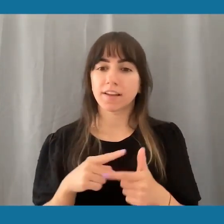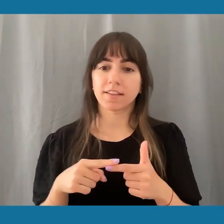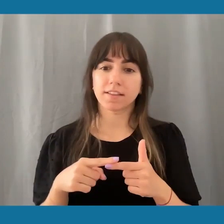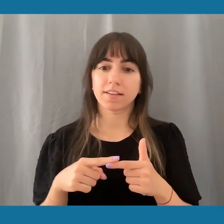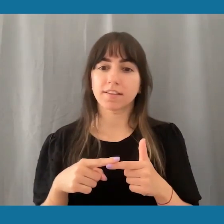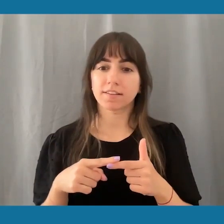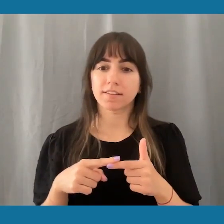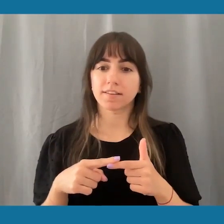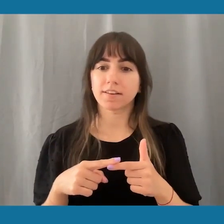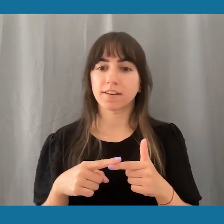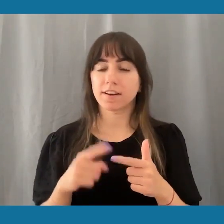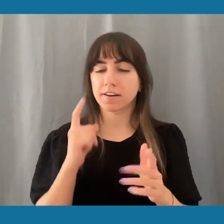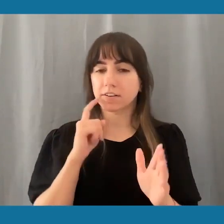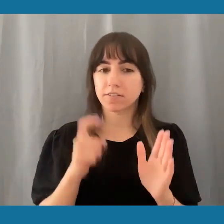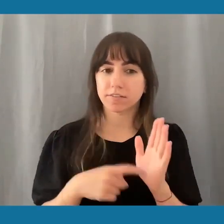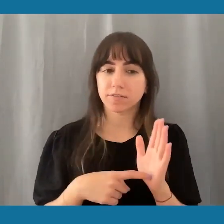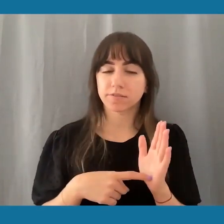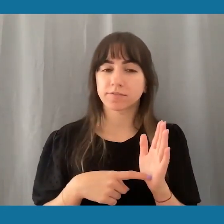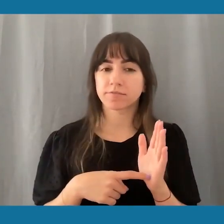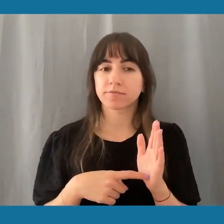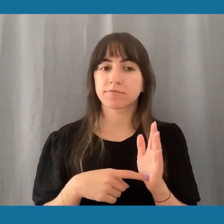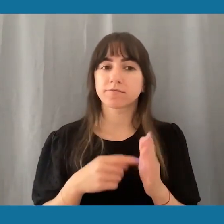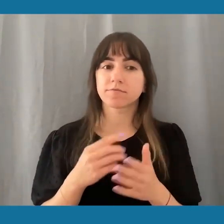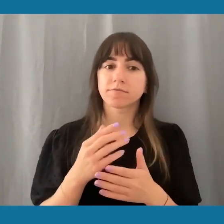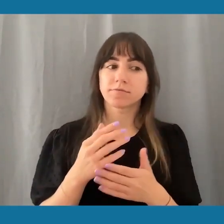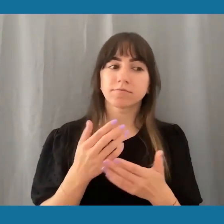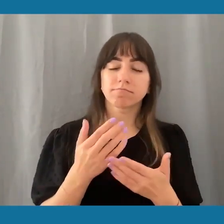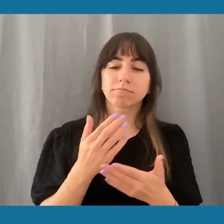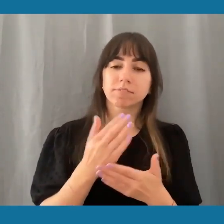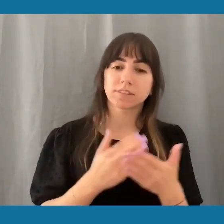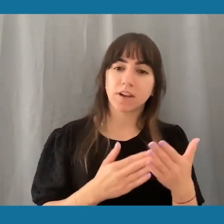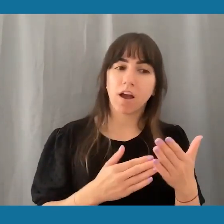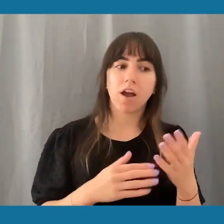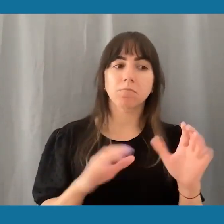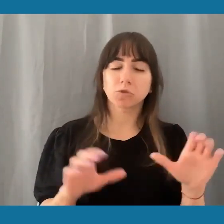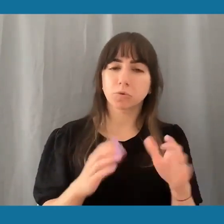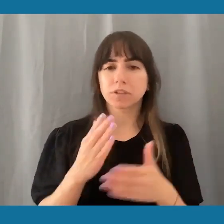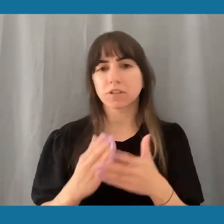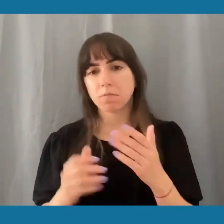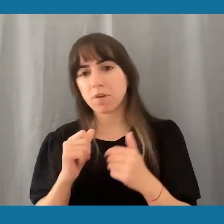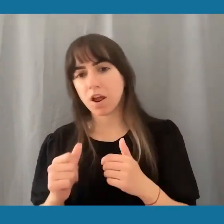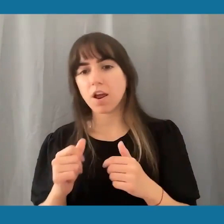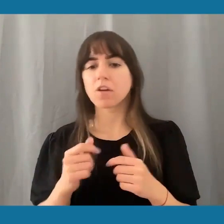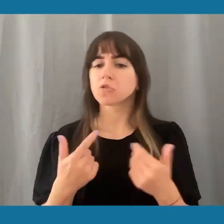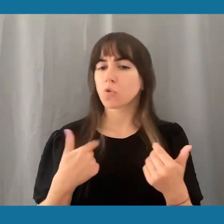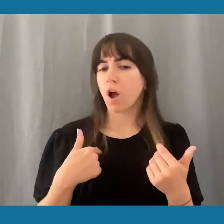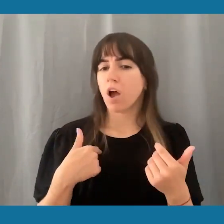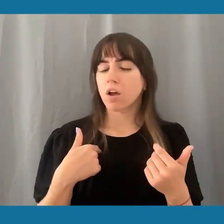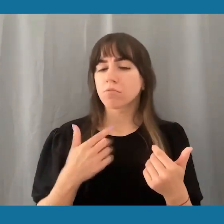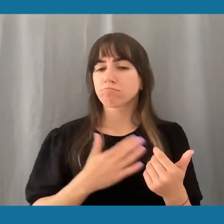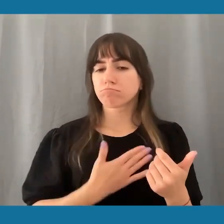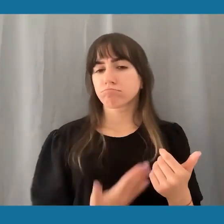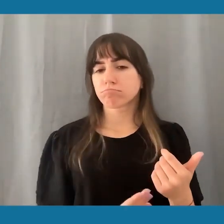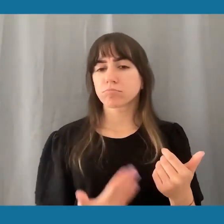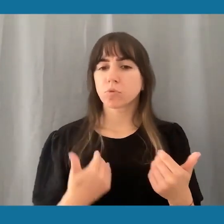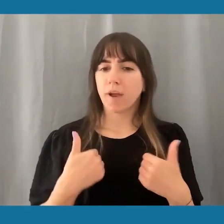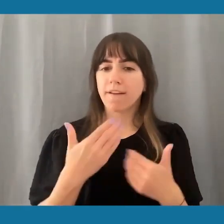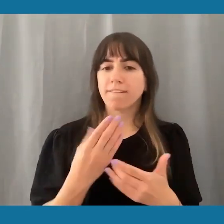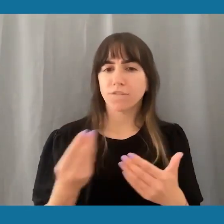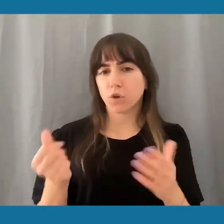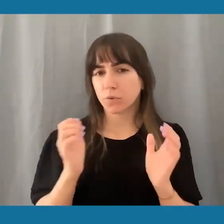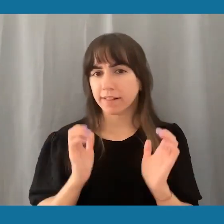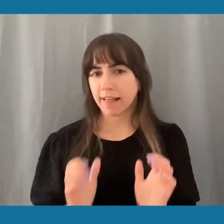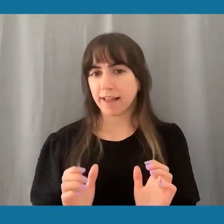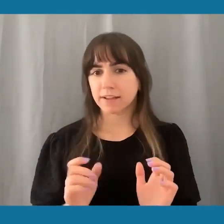out. So we had a few clients. We started it. It was all paper back then. No, the internet was really not,